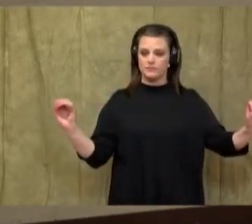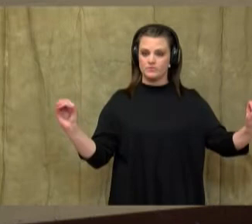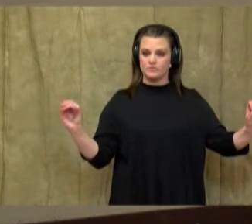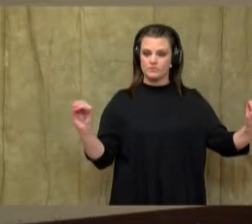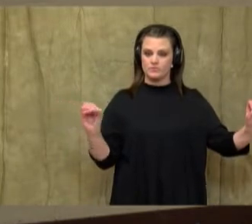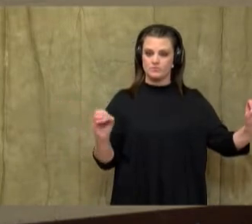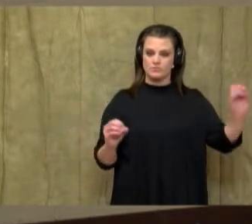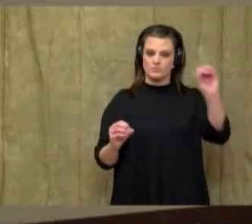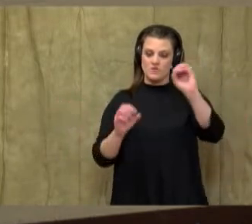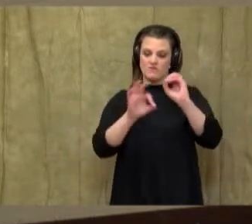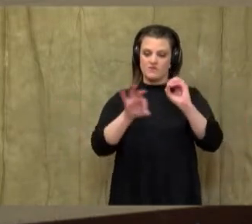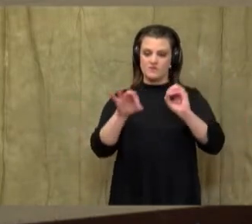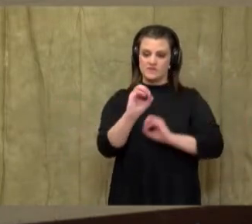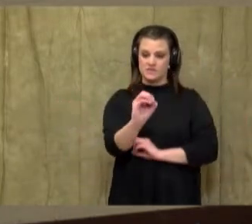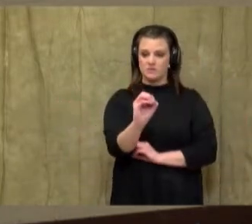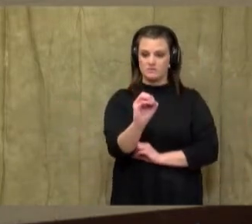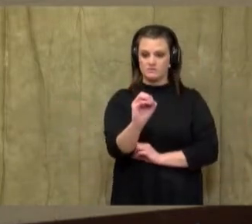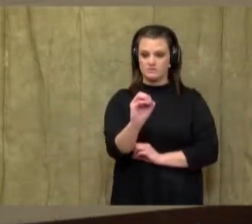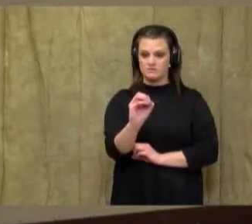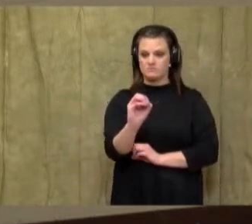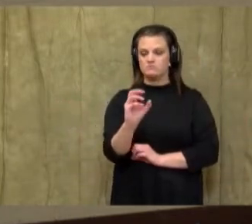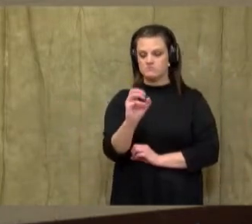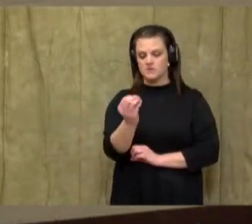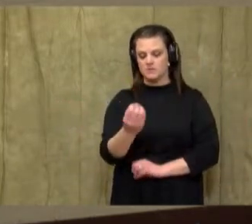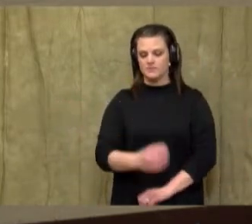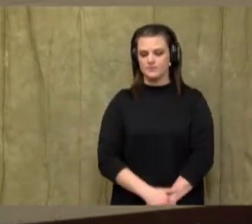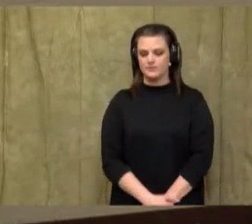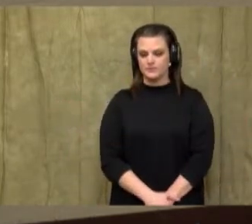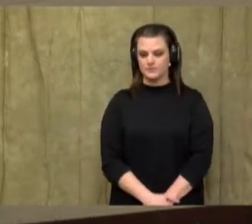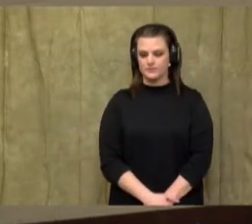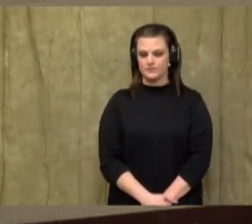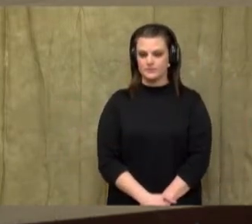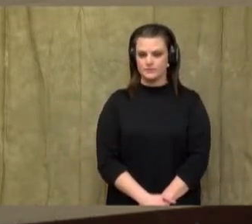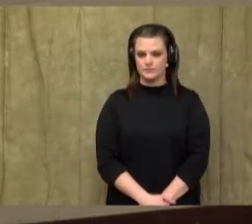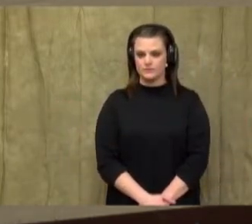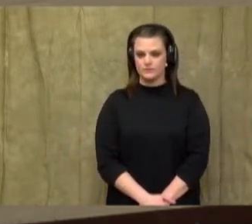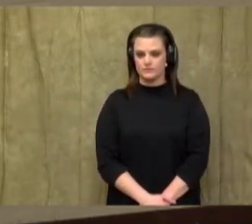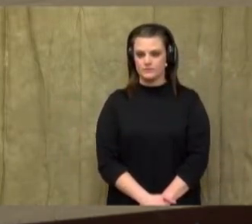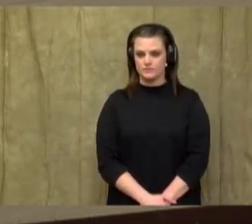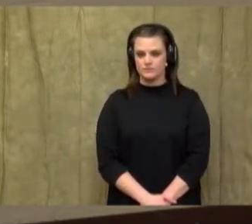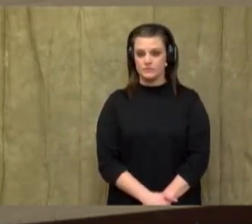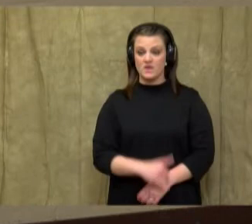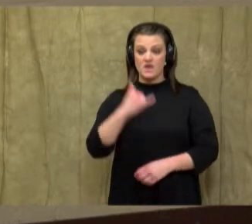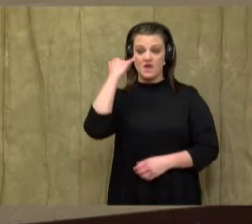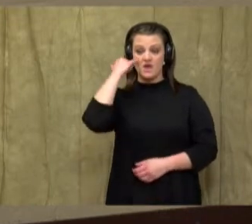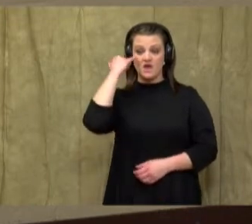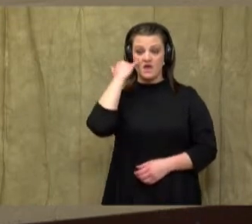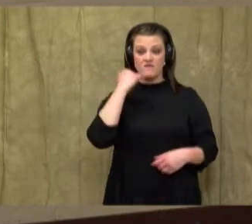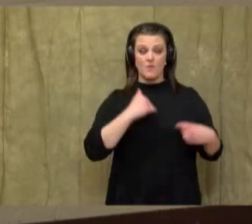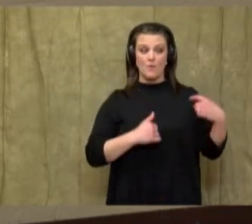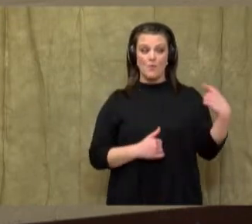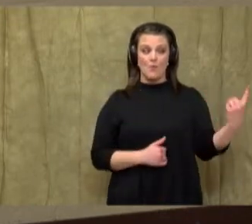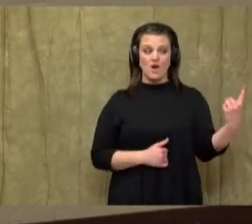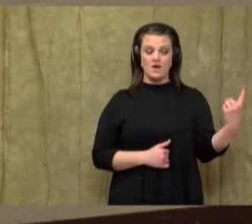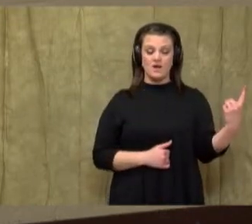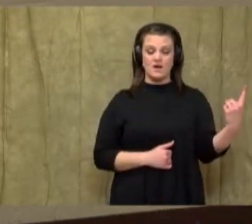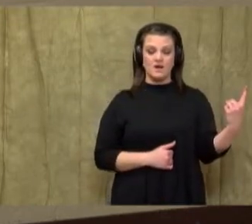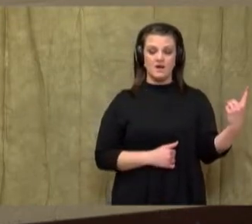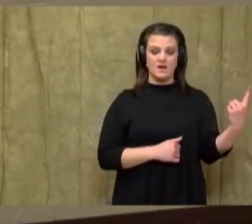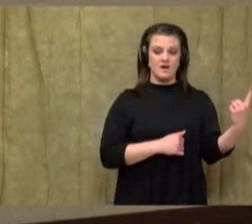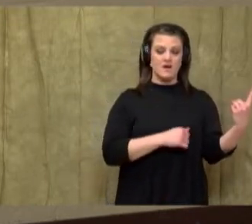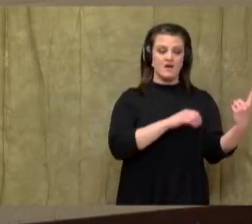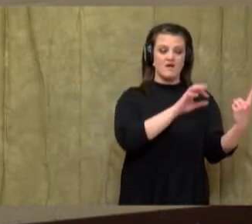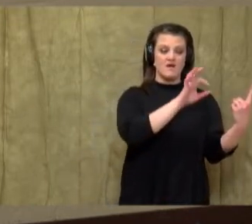I have 0 French fries, I'm going to have a 0. What if I have 1 order of